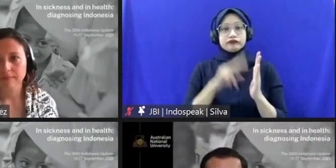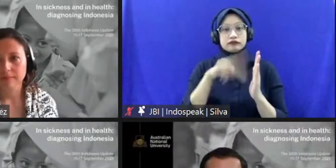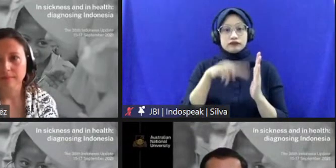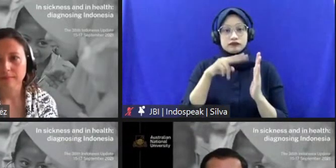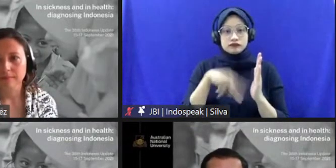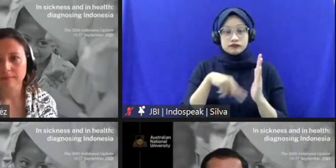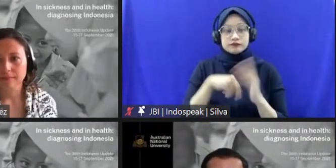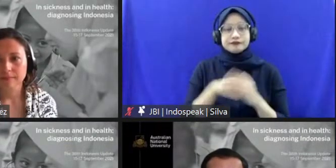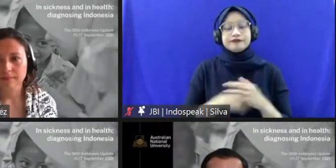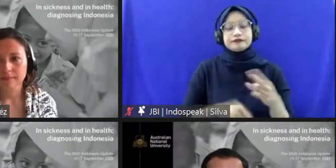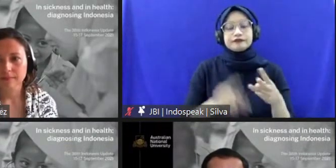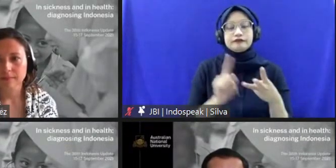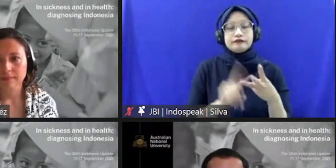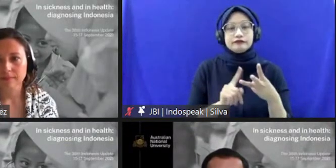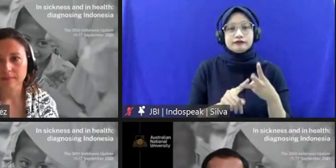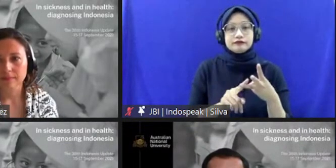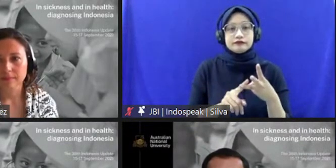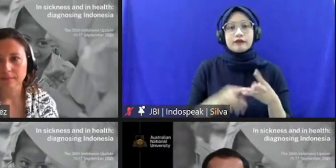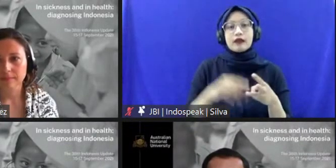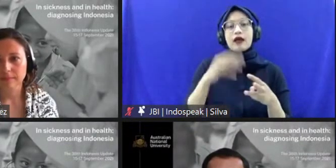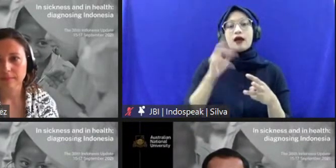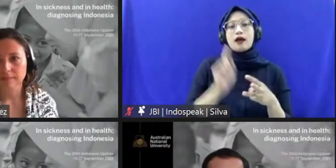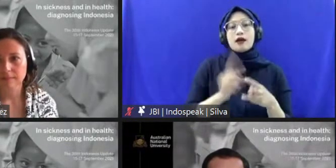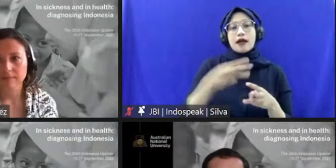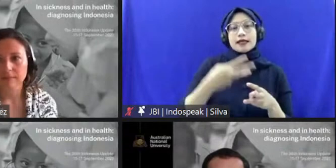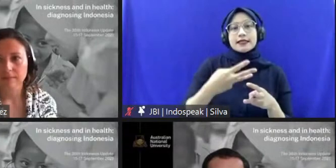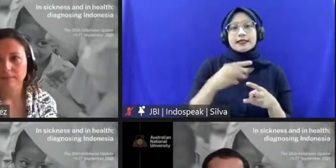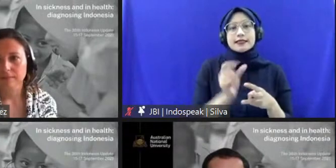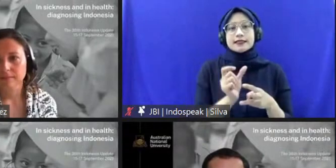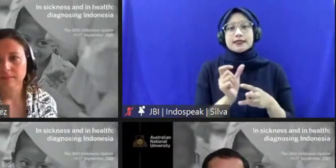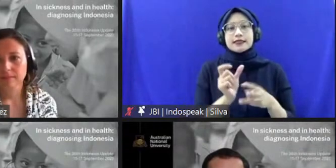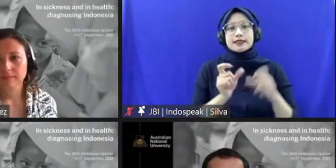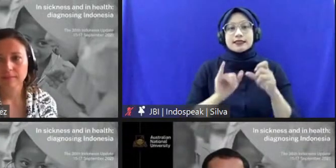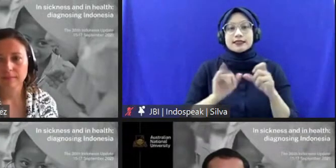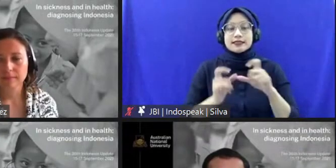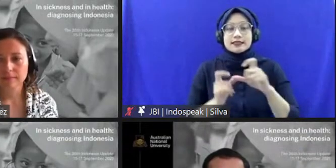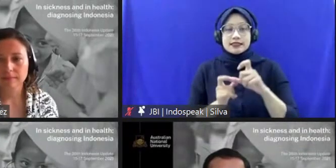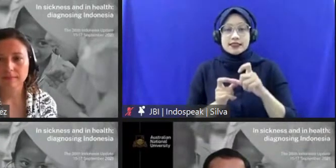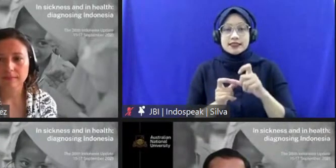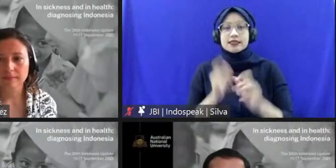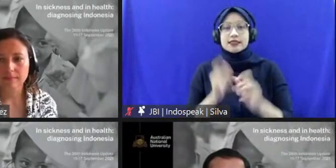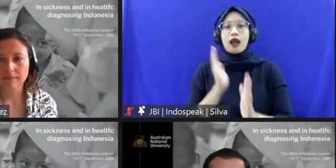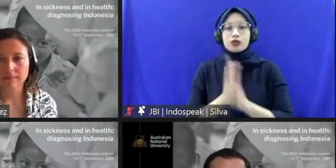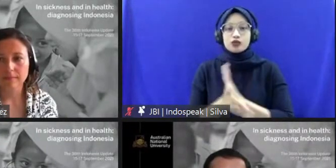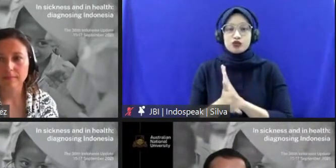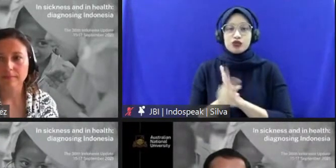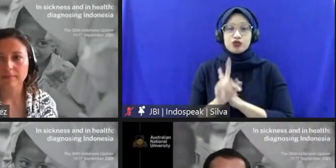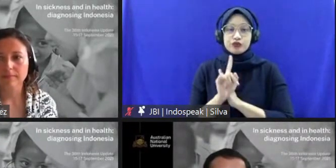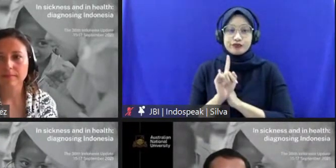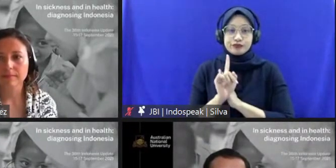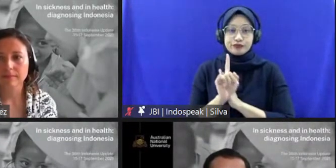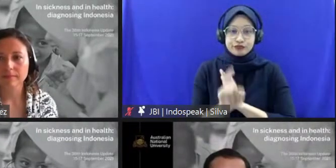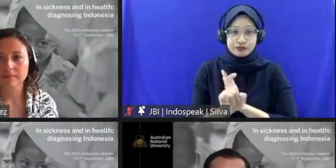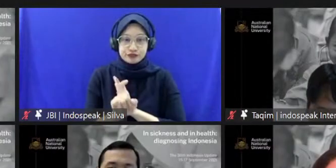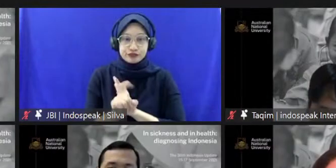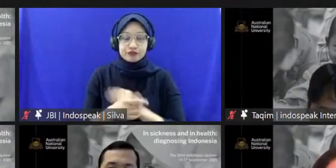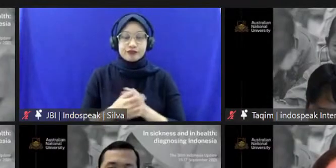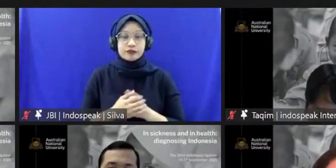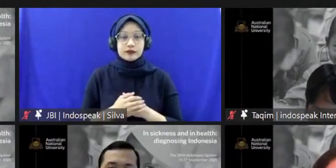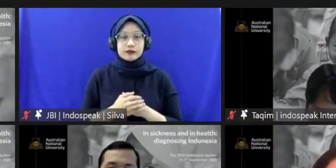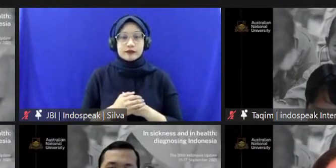the third one, we have Ais, who will also deliver her question live.